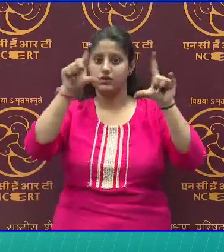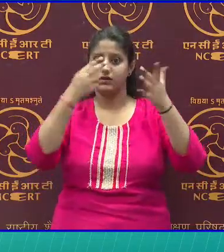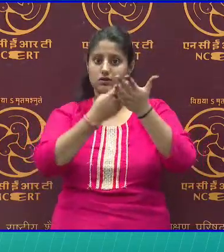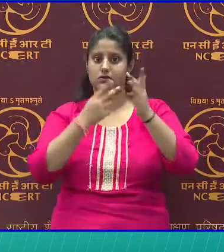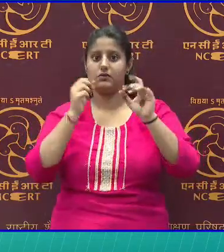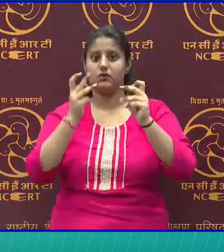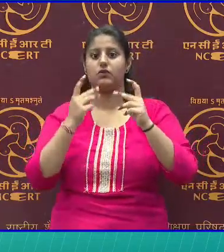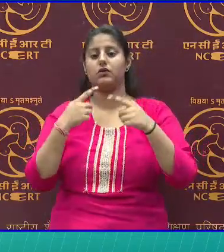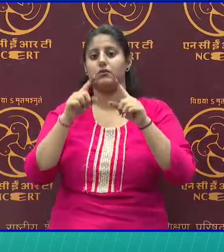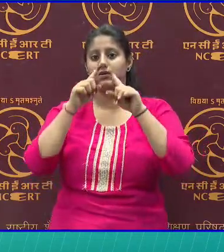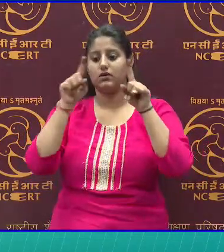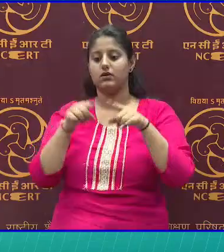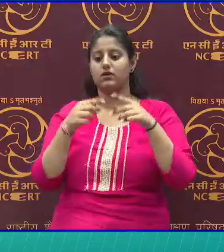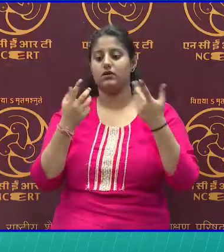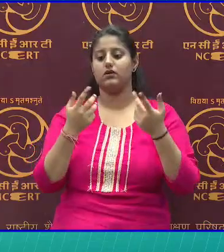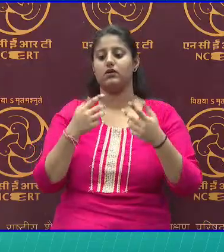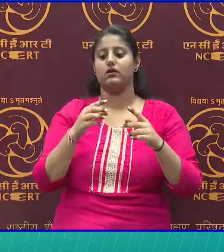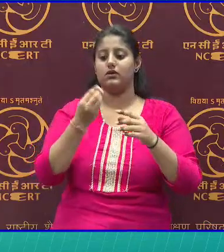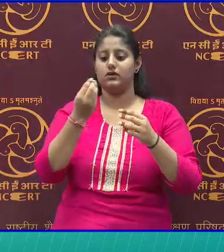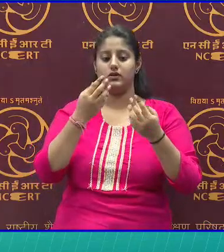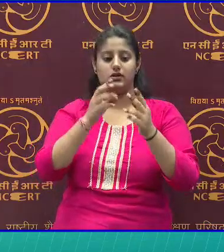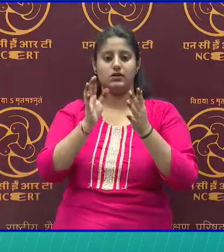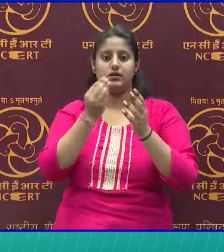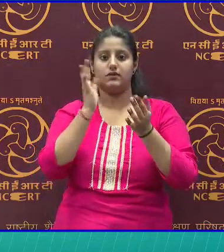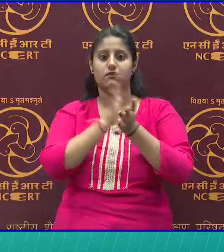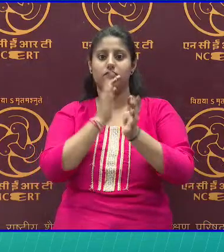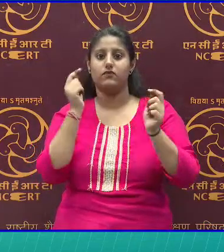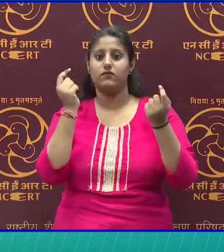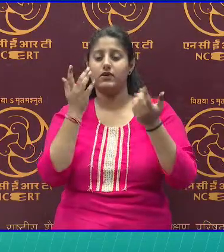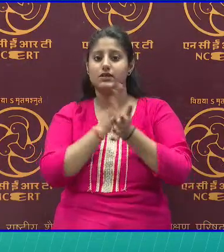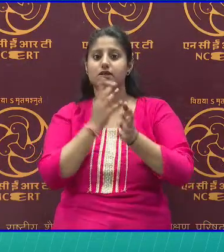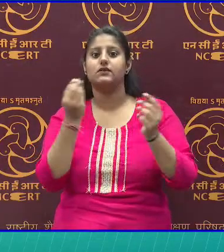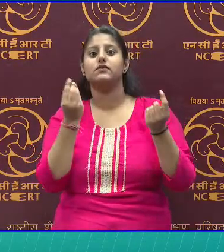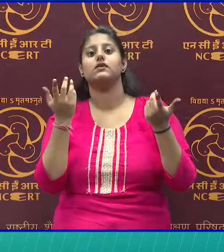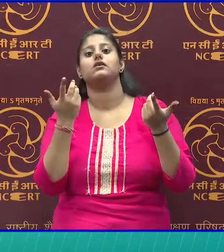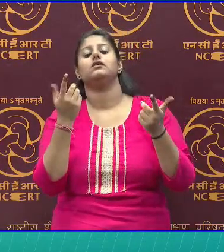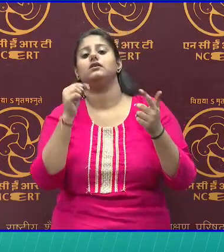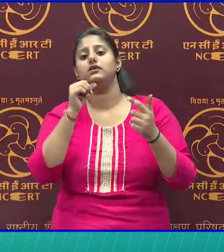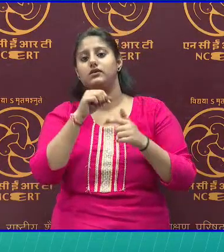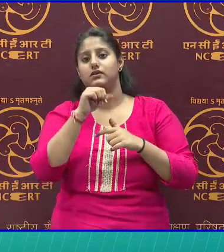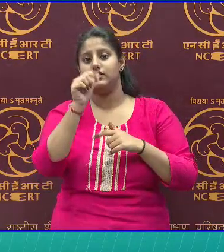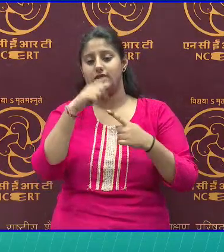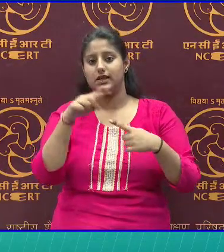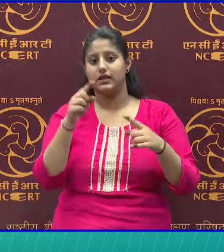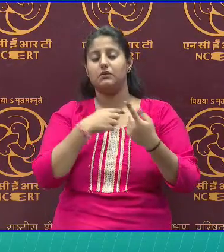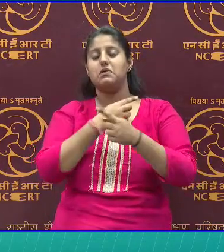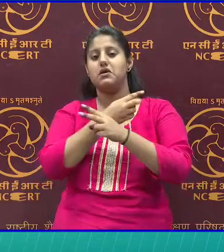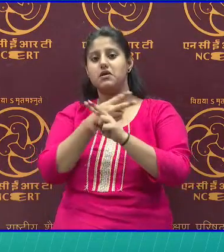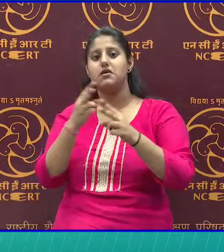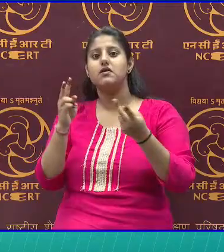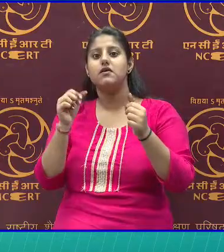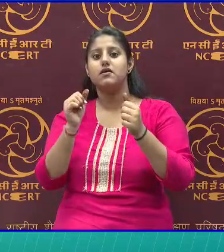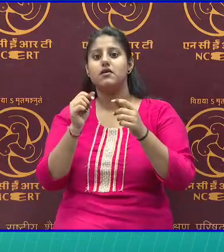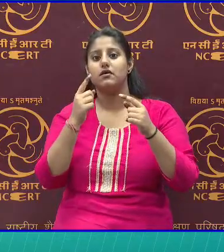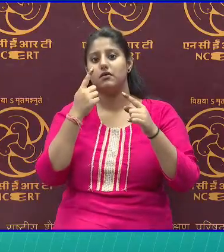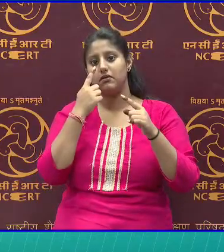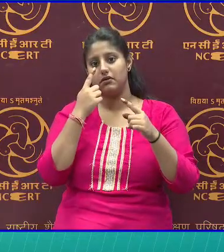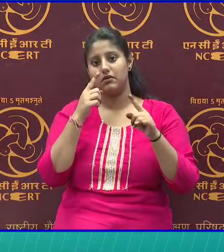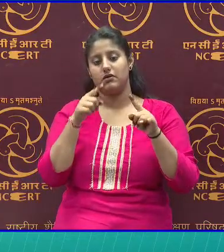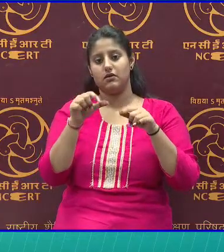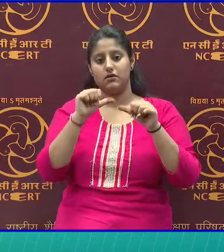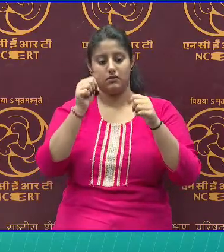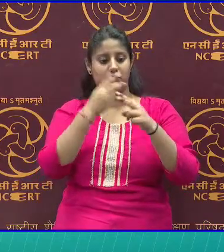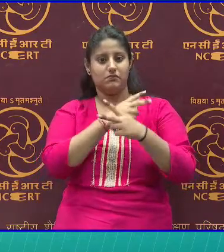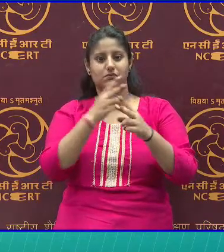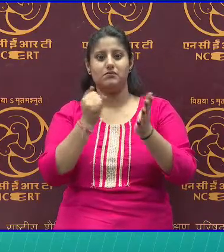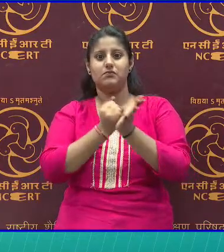show that there are different harvest festivals in India, and it's our practice of giving respect to the Mother Earth. Right. So that's